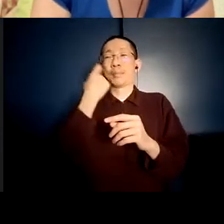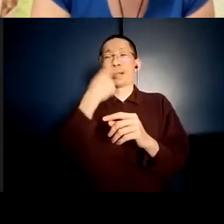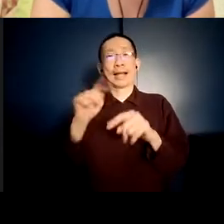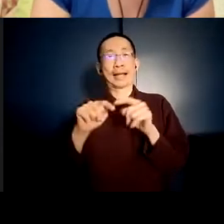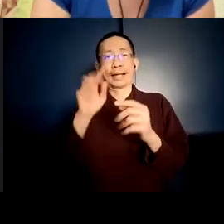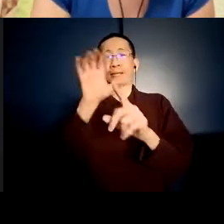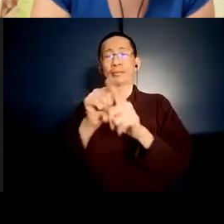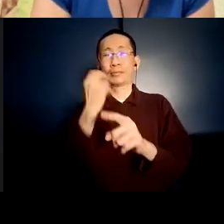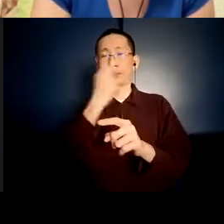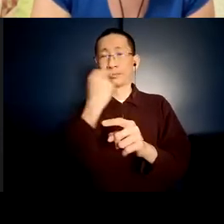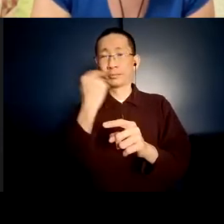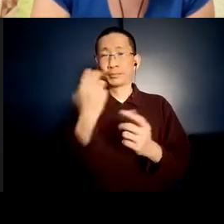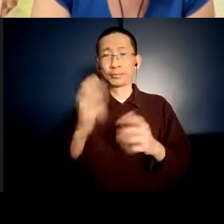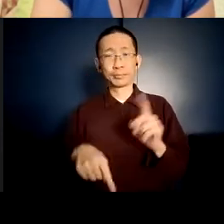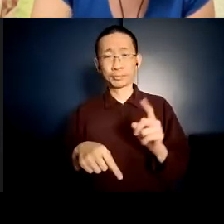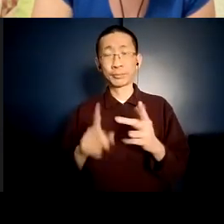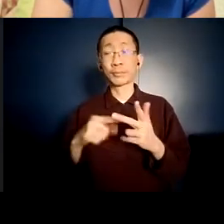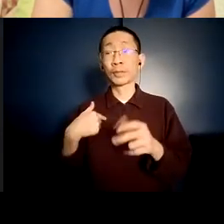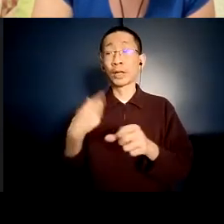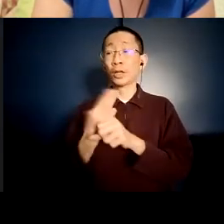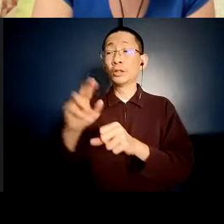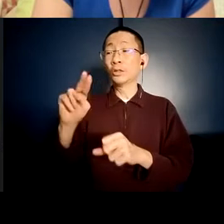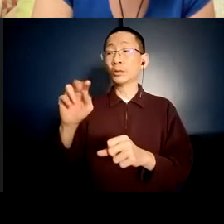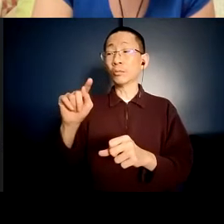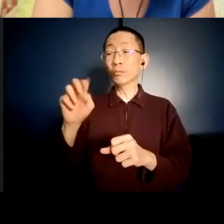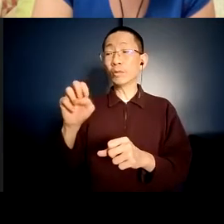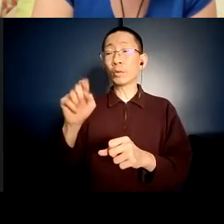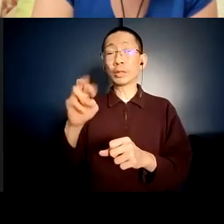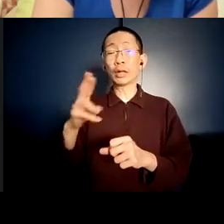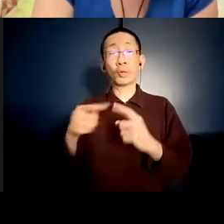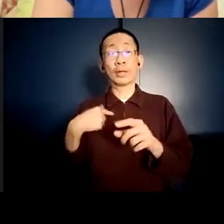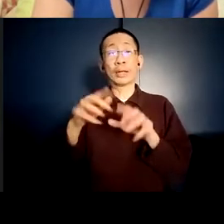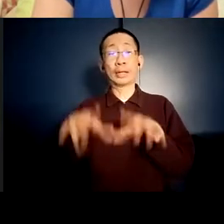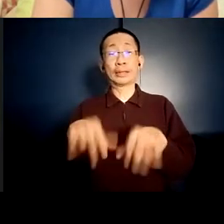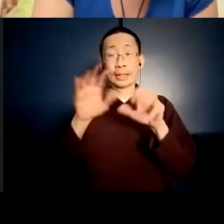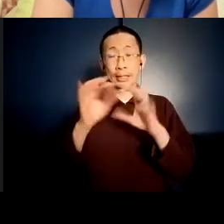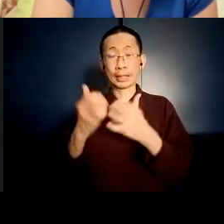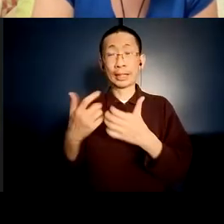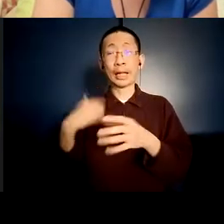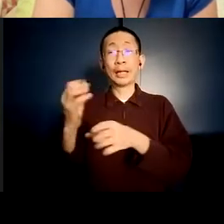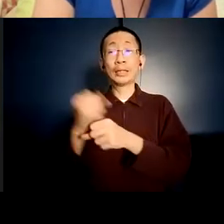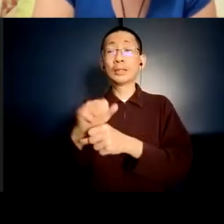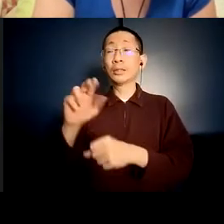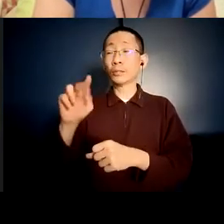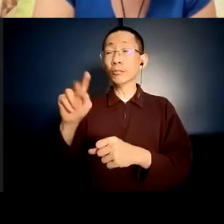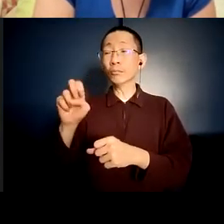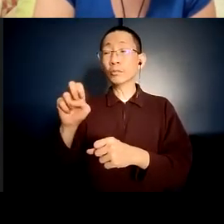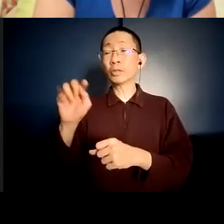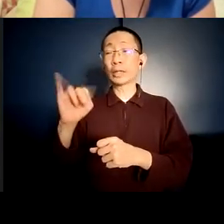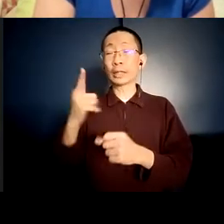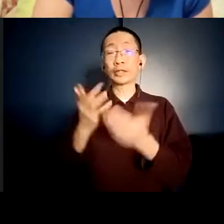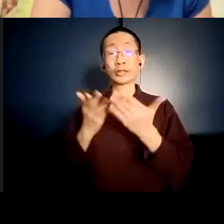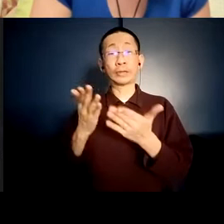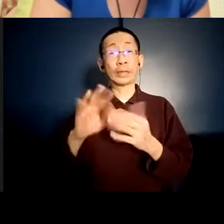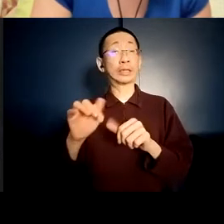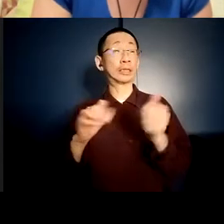I use note takers. When I am taking classes, I get note-taking services. There's another student who takes